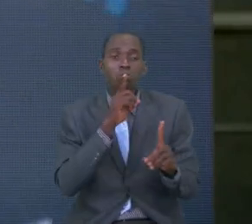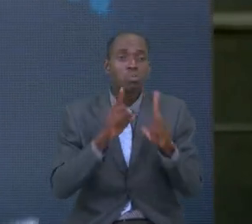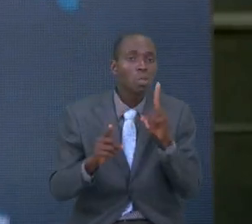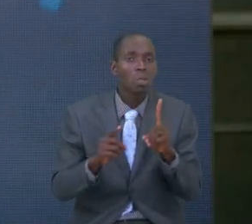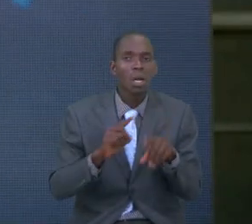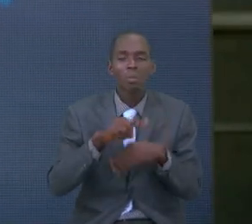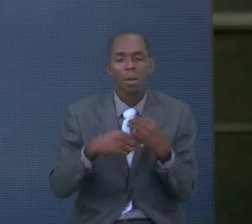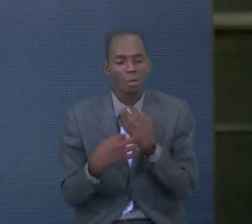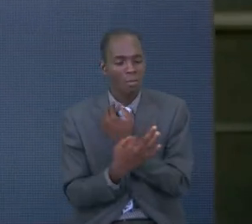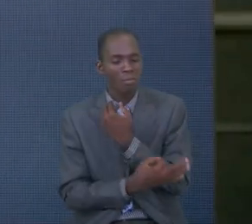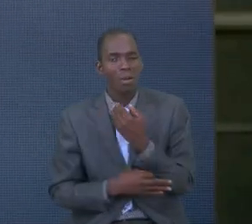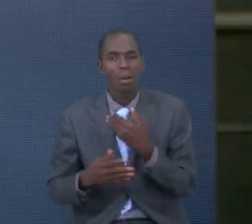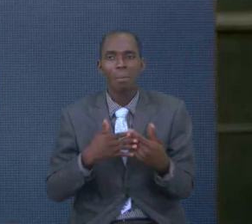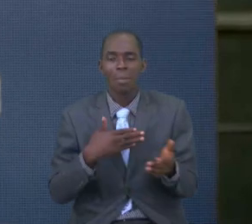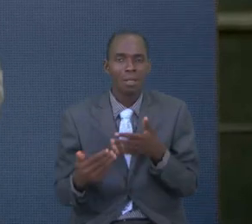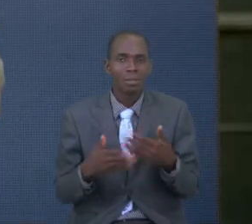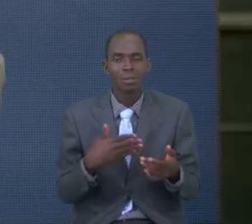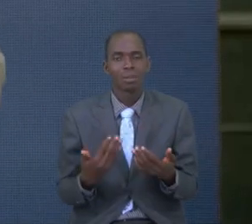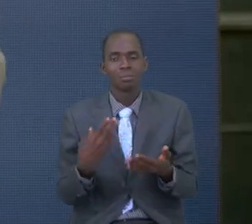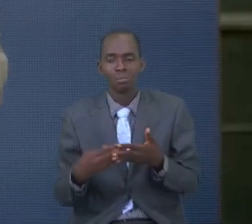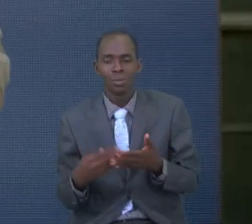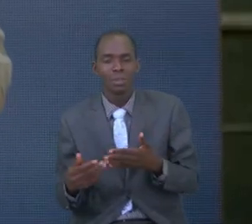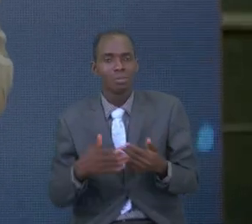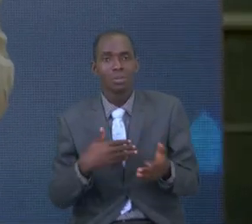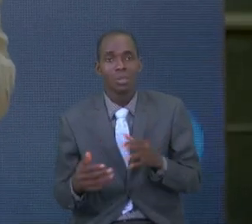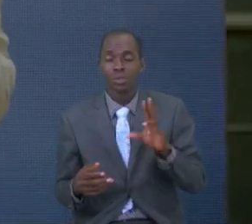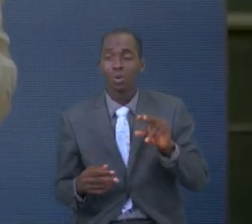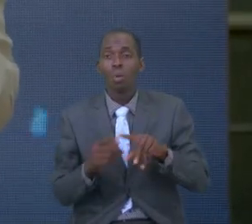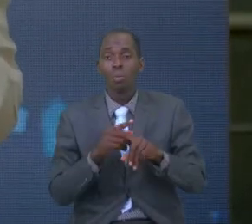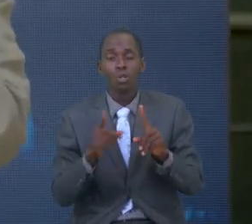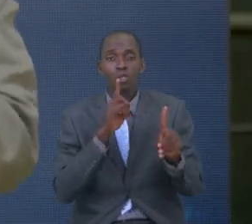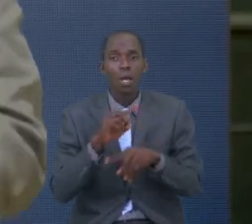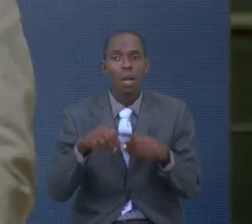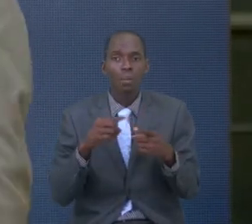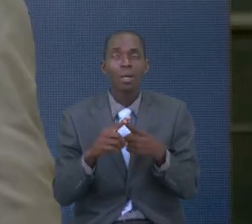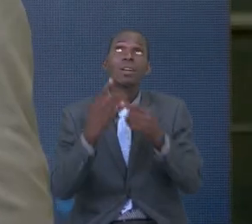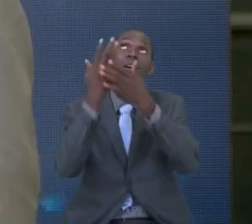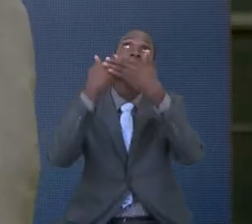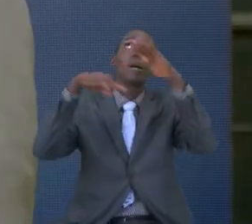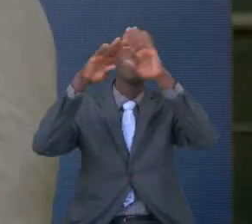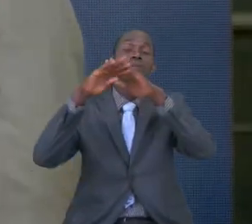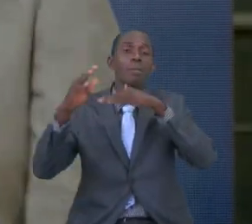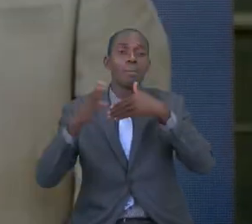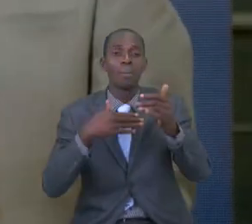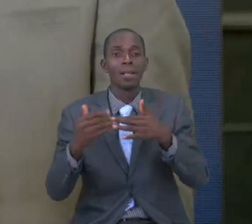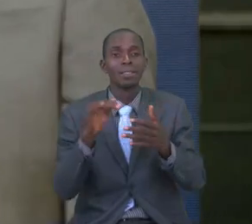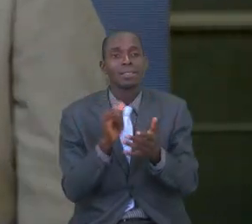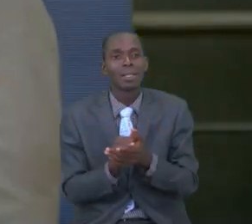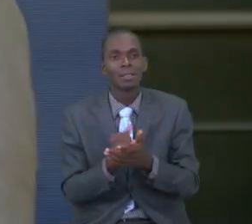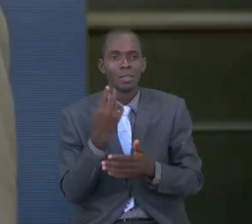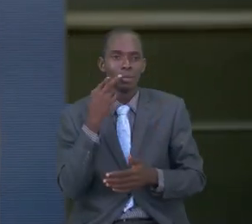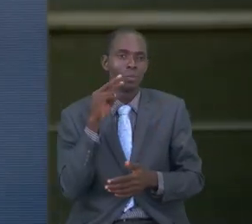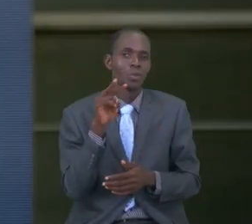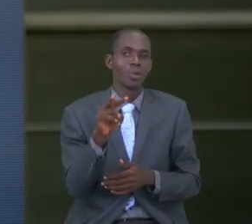foreign affairs, current affairs. They talked heaven's affairs. That behold,